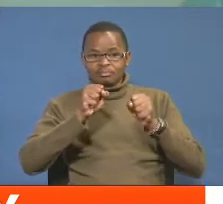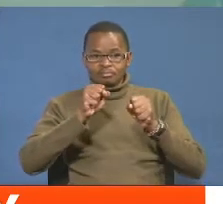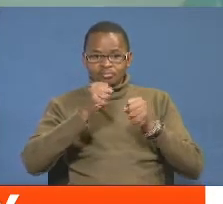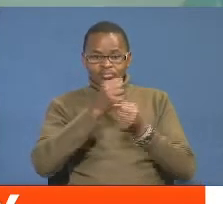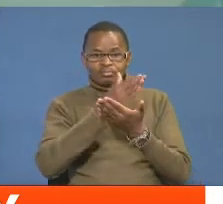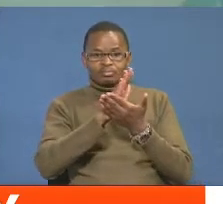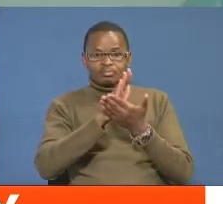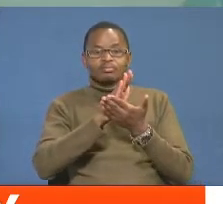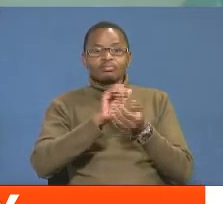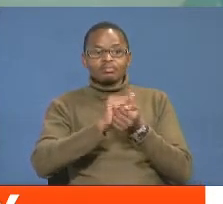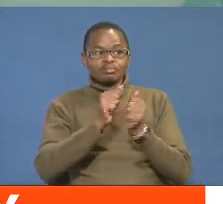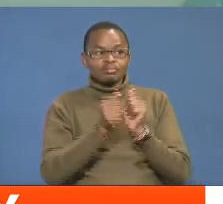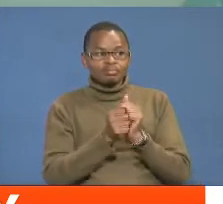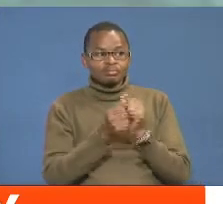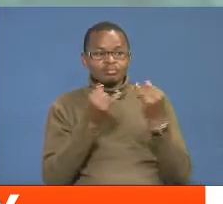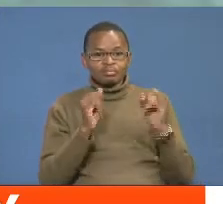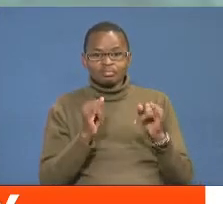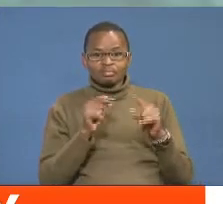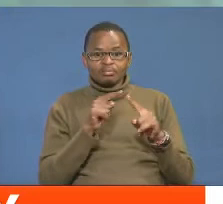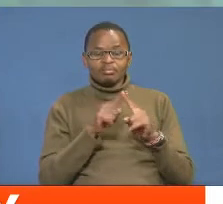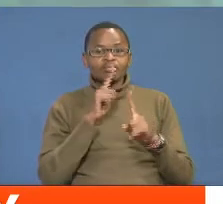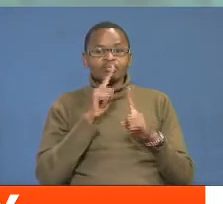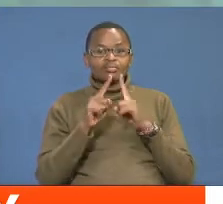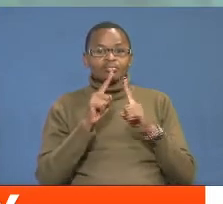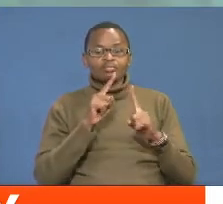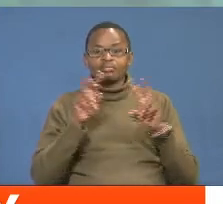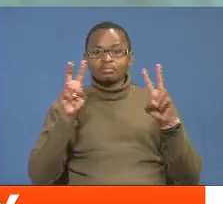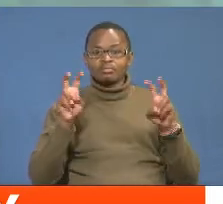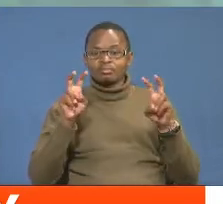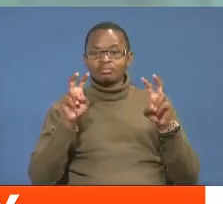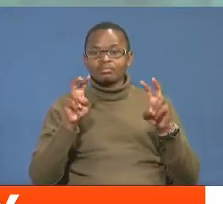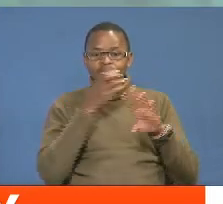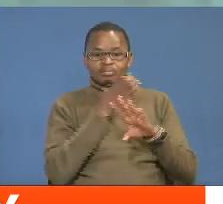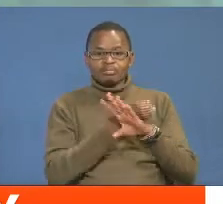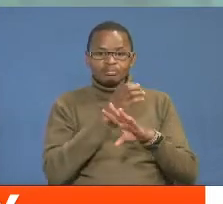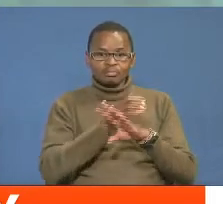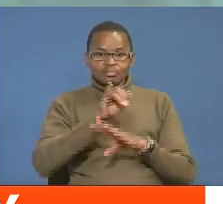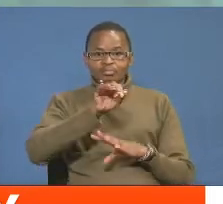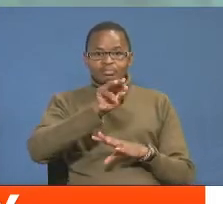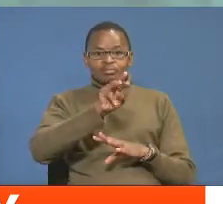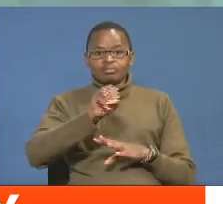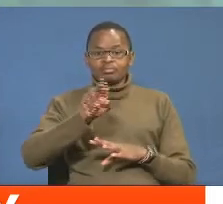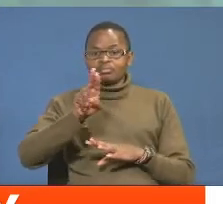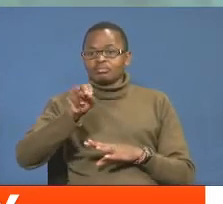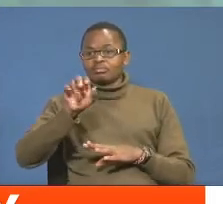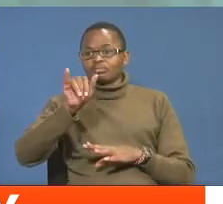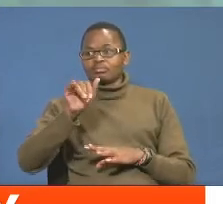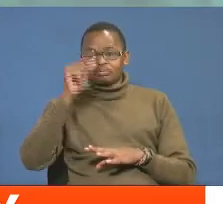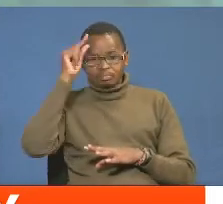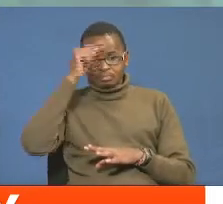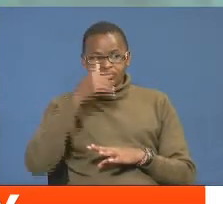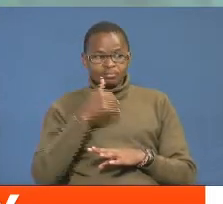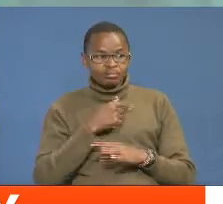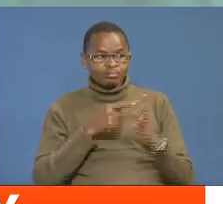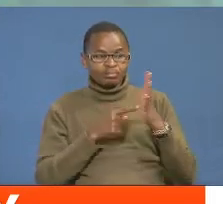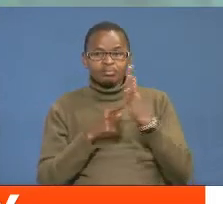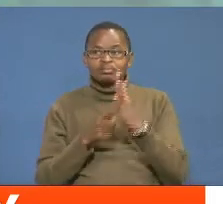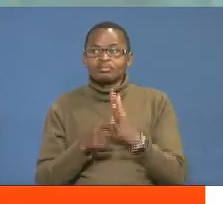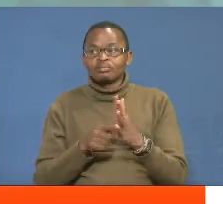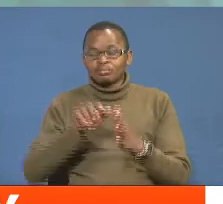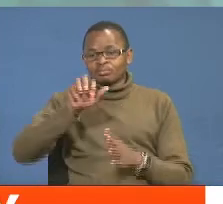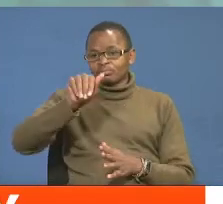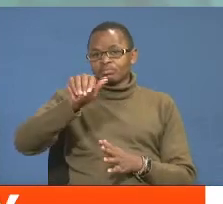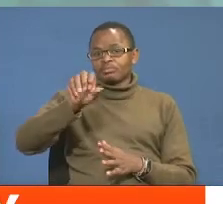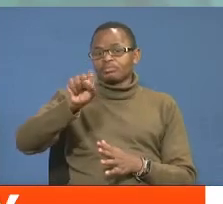some headways that way. All right. Now, talking about the issue of herd immunity, the government, of course, chose